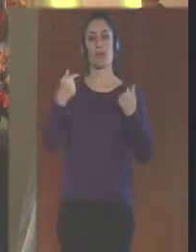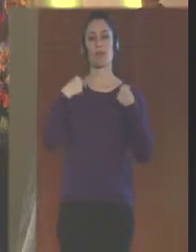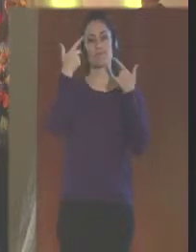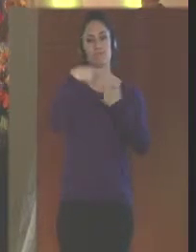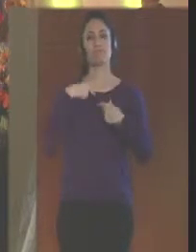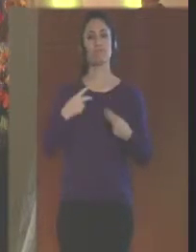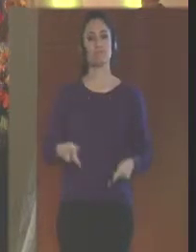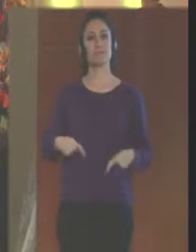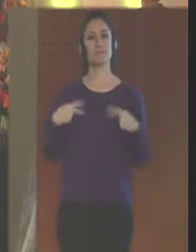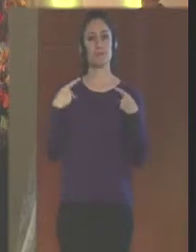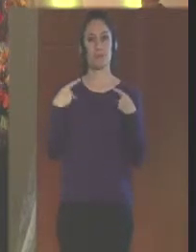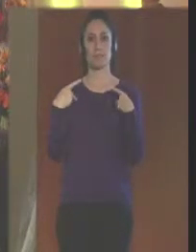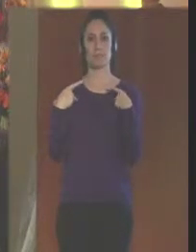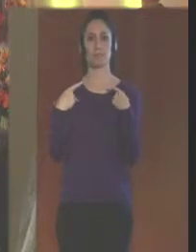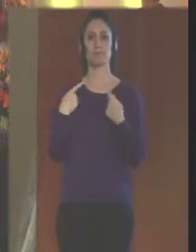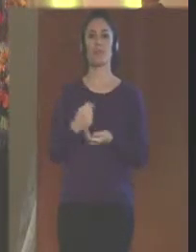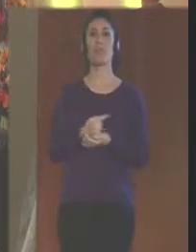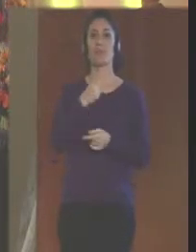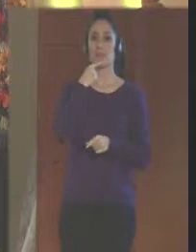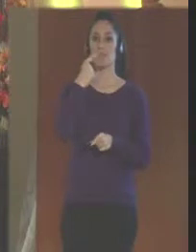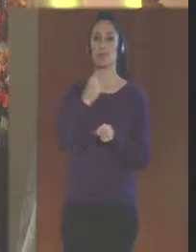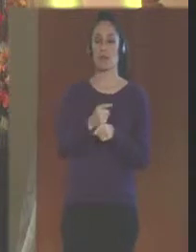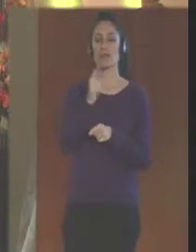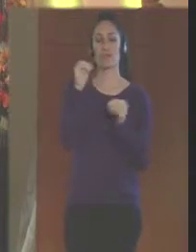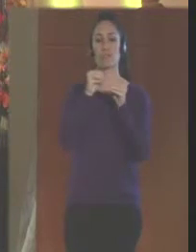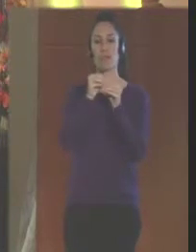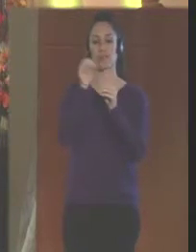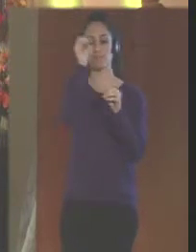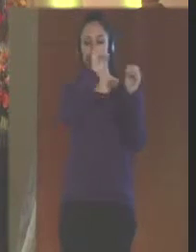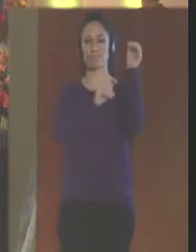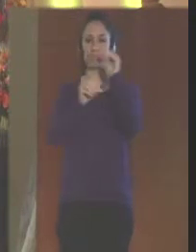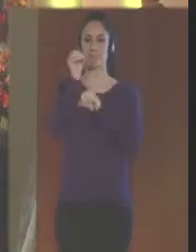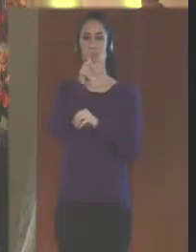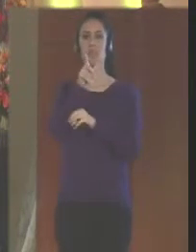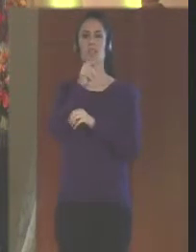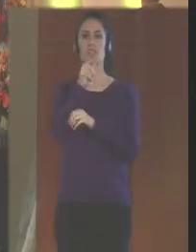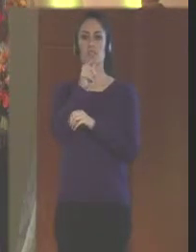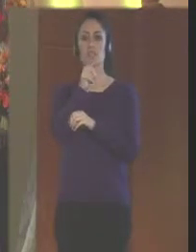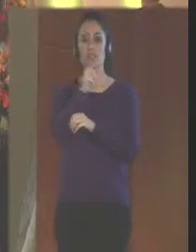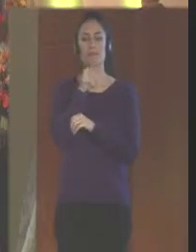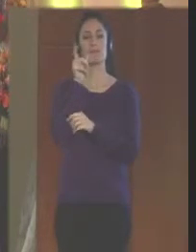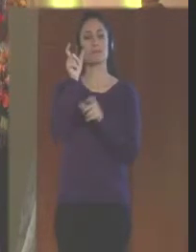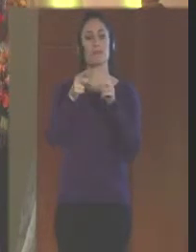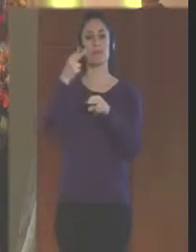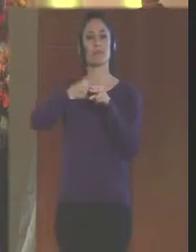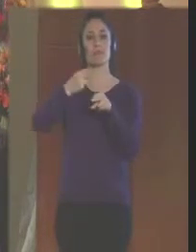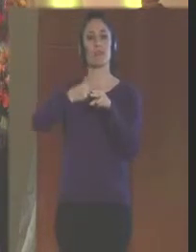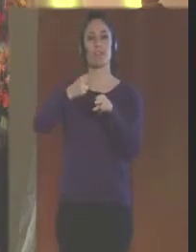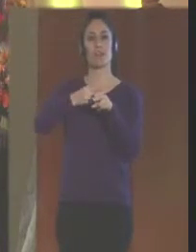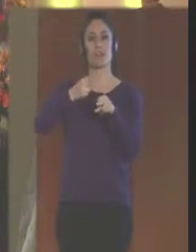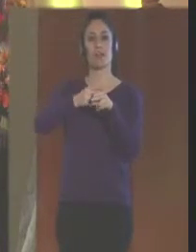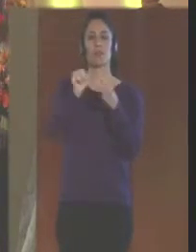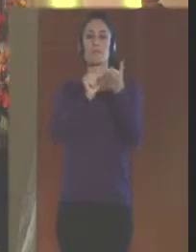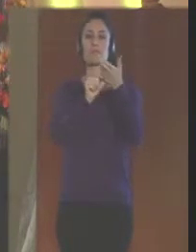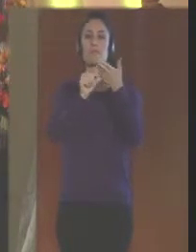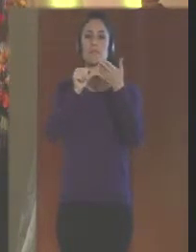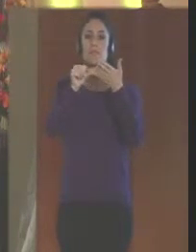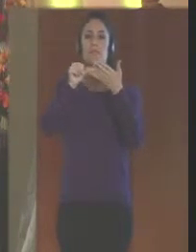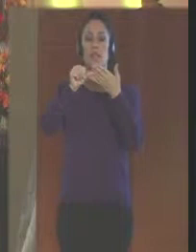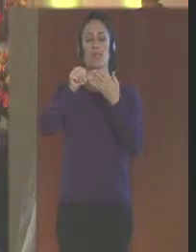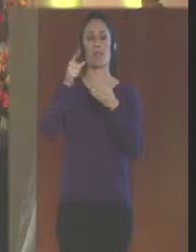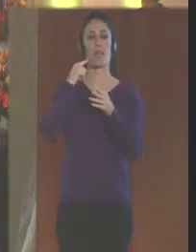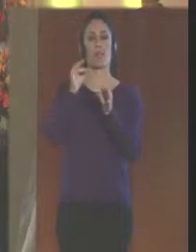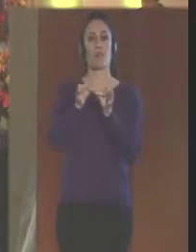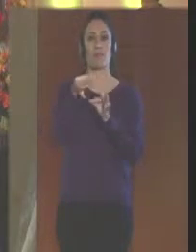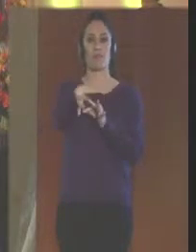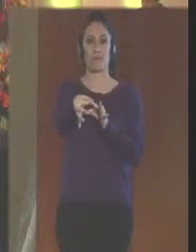the establishment of what is called a Ministry of the People and Social Development.